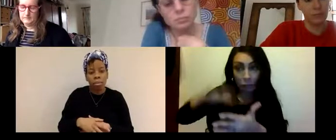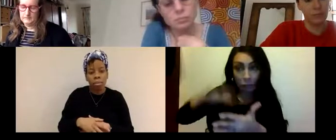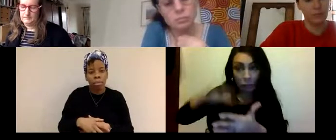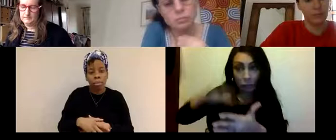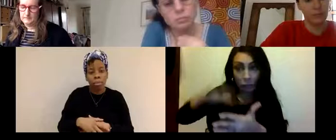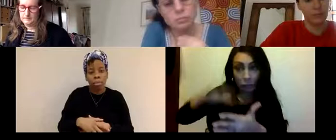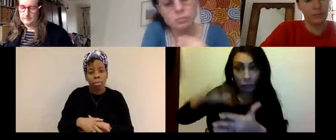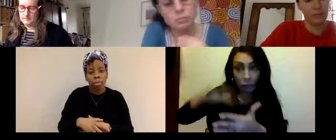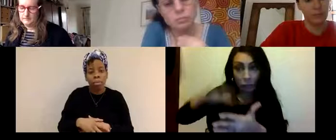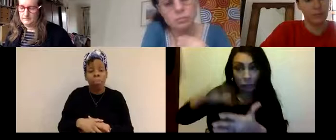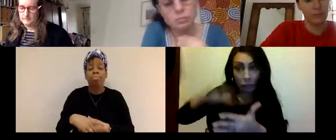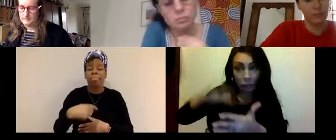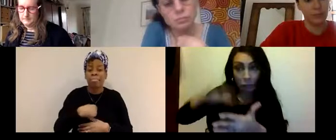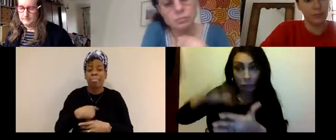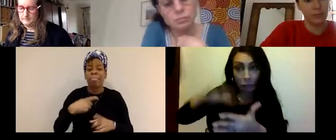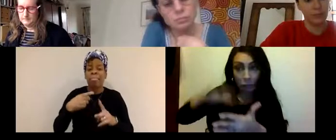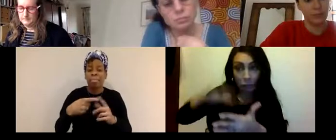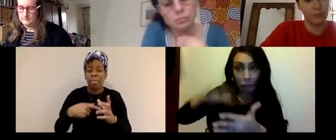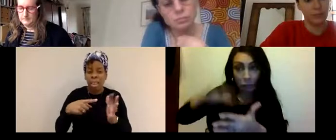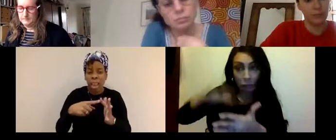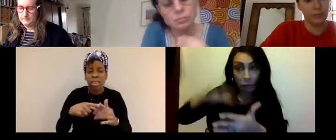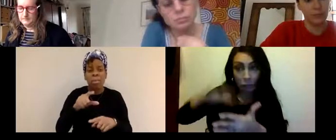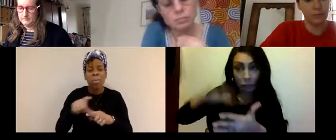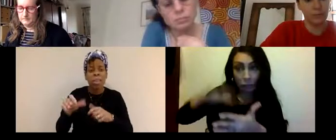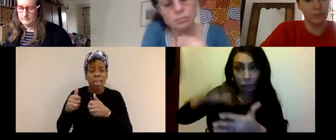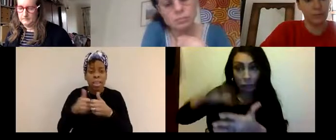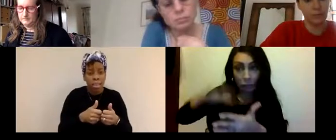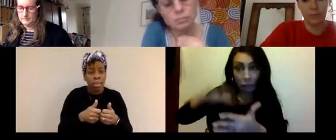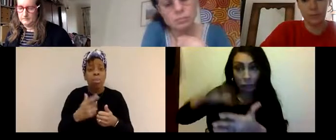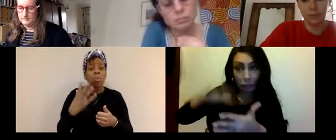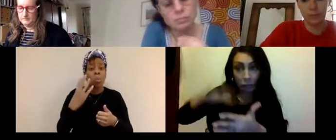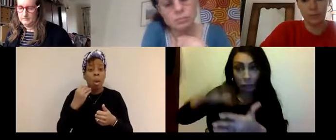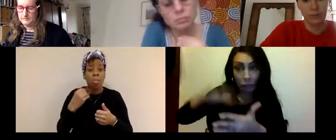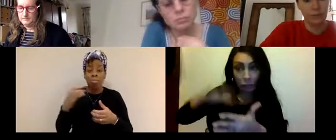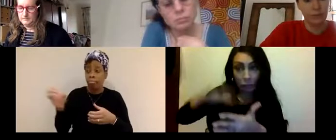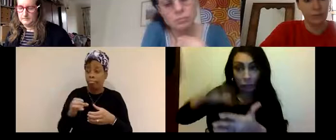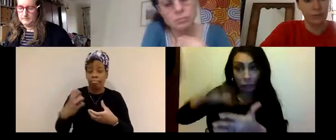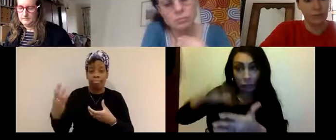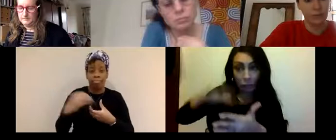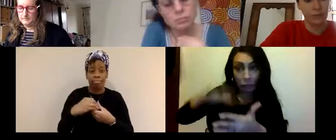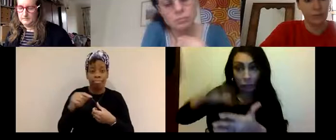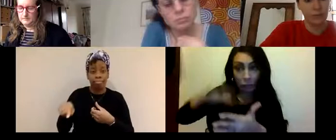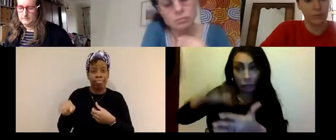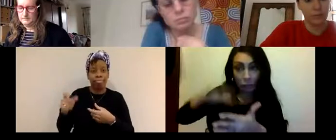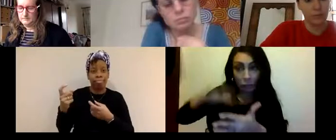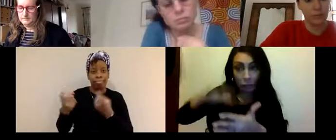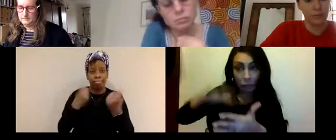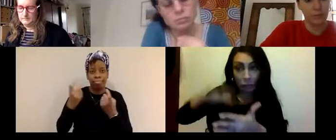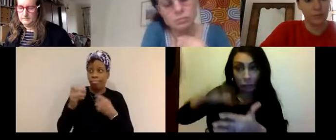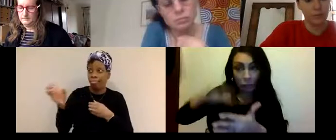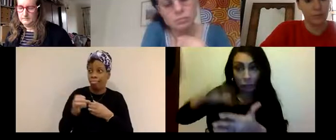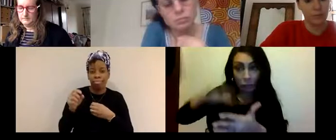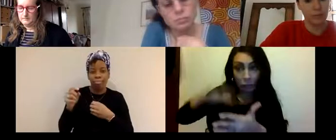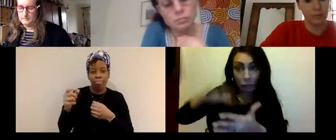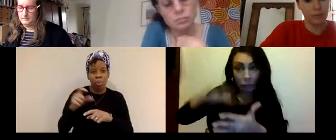account myself and Kate and the course assistant when they come on board, because that's another role that's been recruited. We'll really take